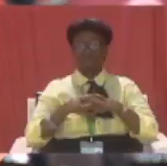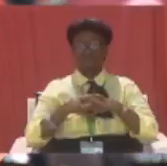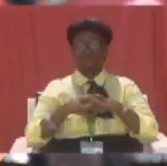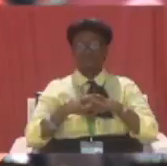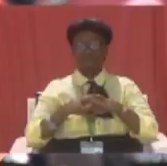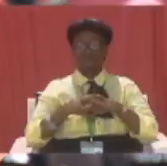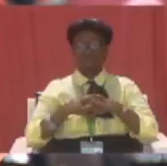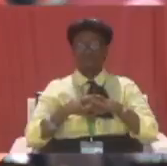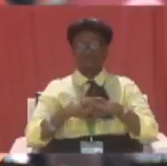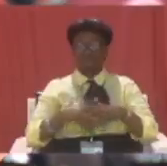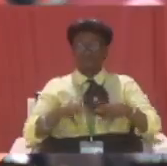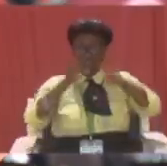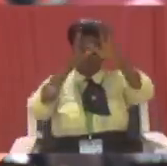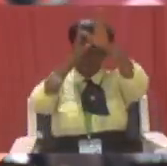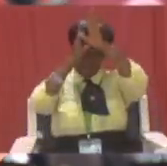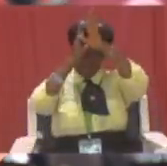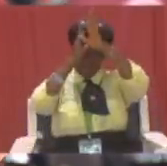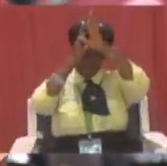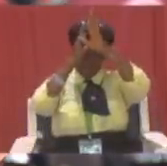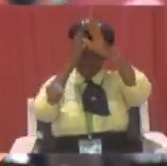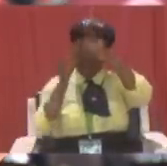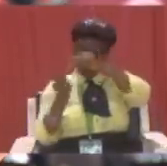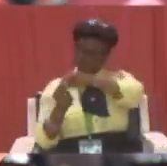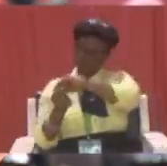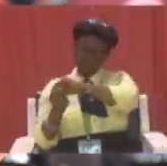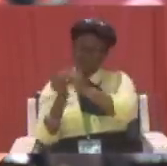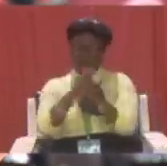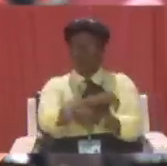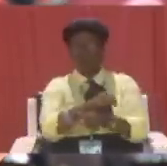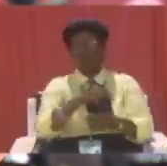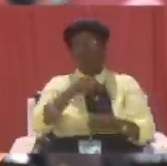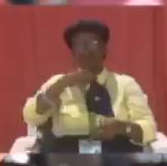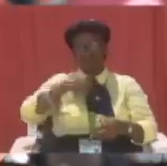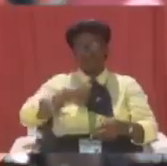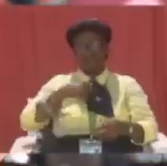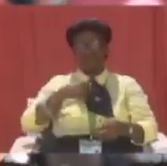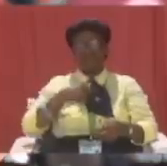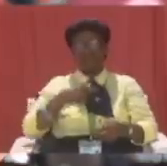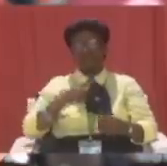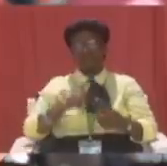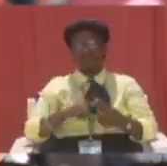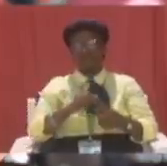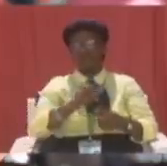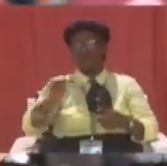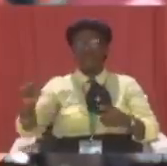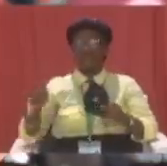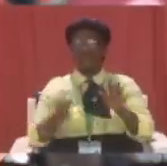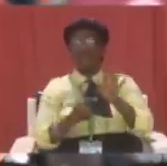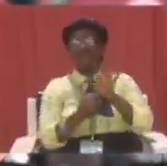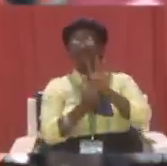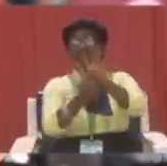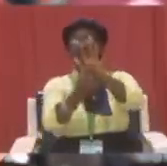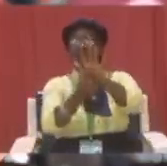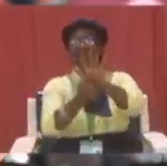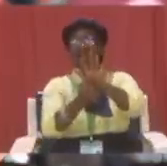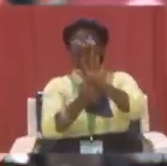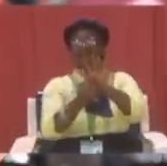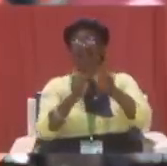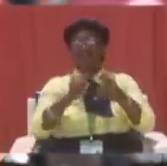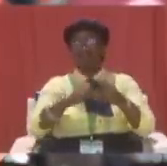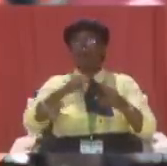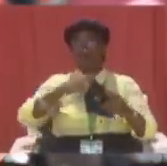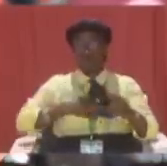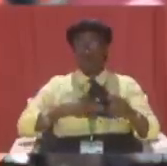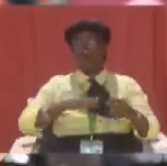Father, turn me to a sign to my generation and a wonder to the world.